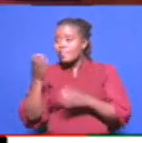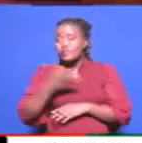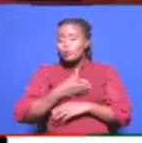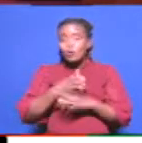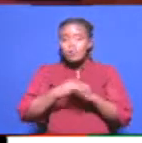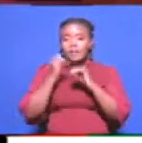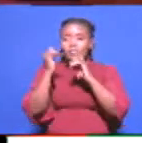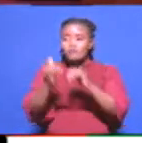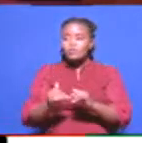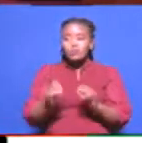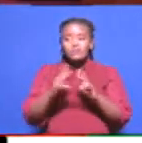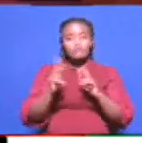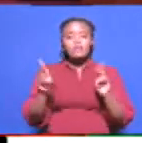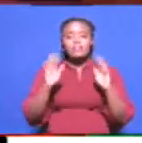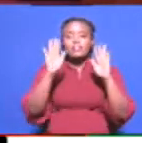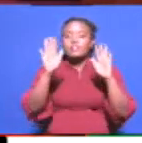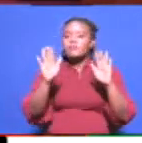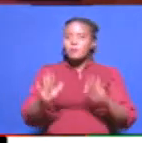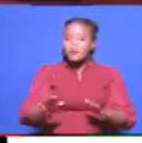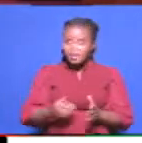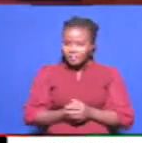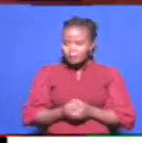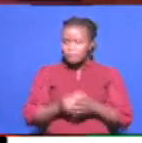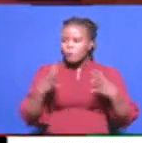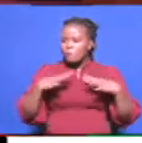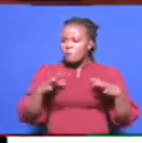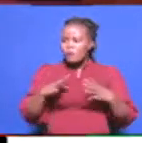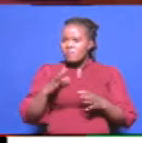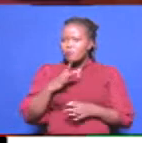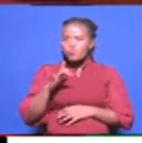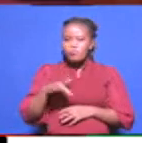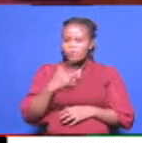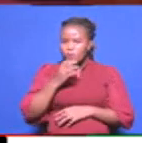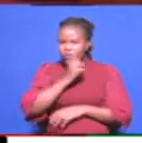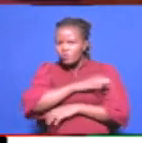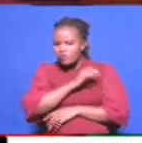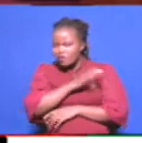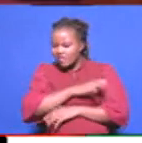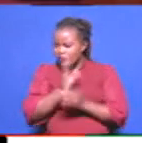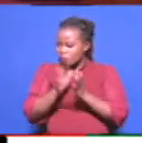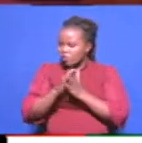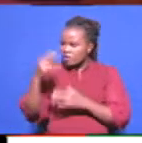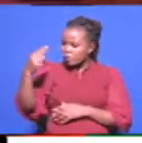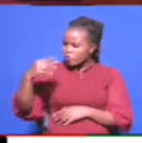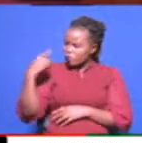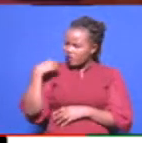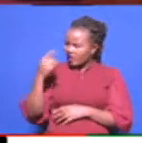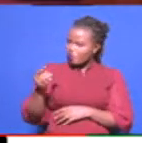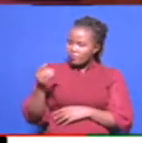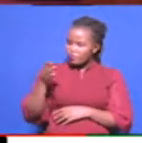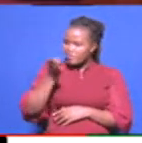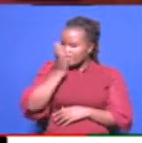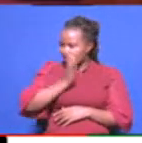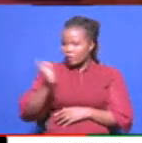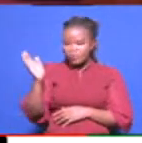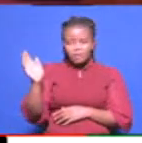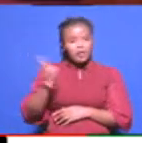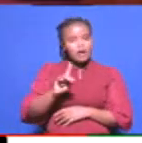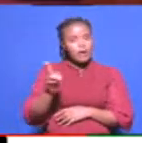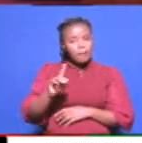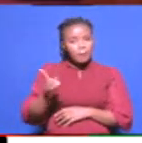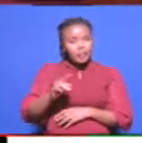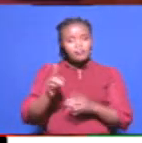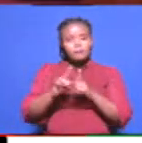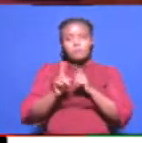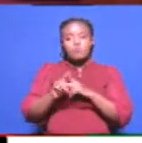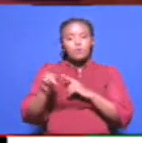So nobody needs to feel threatened that with the Huduma number, they'll be left out. In fact, we should all be celebrating that with the coming of